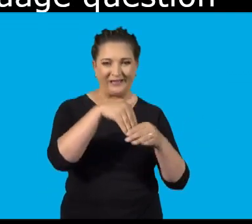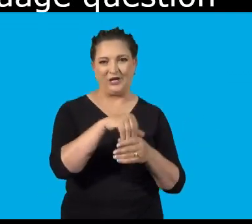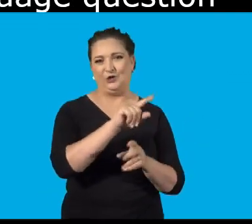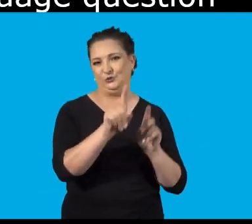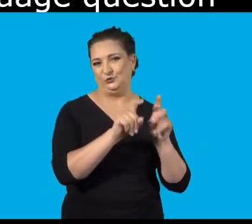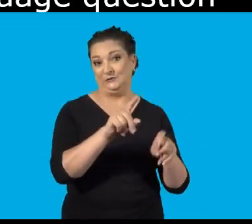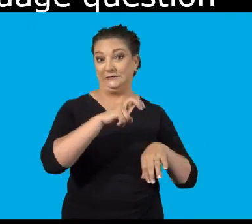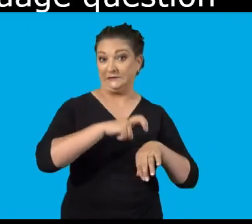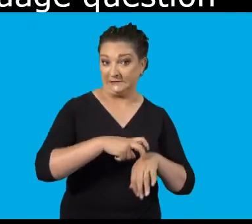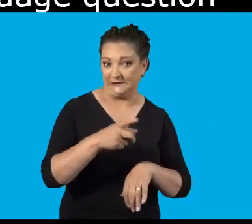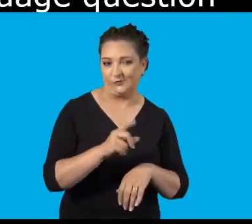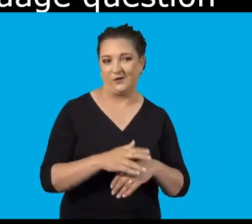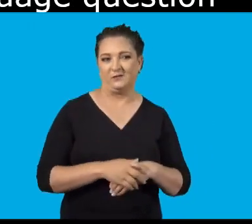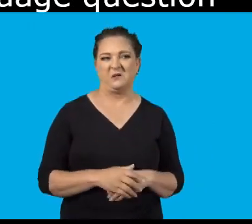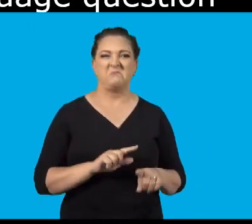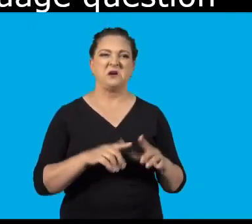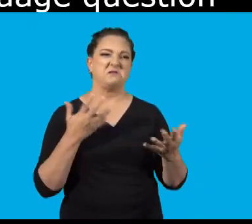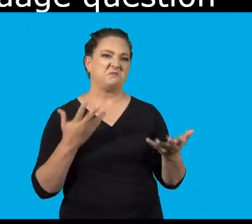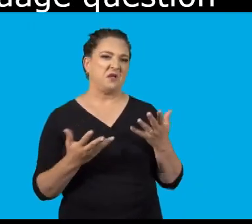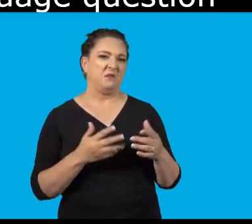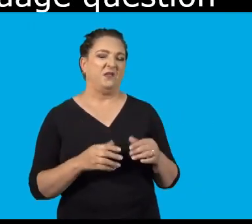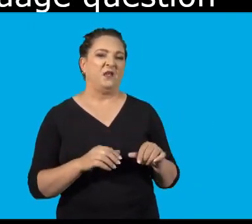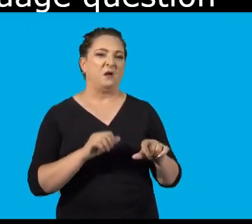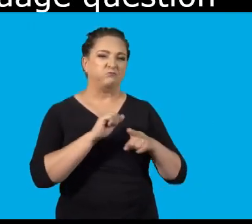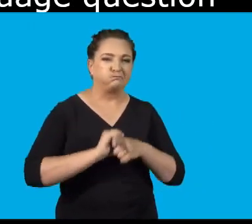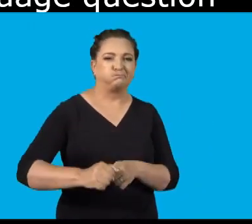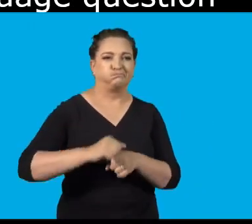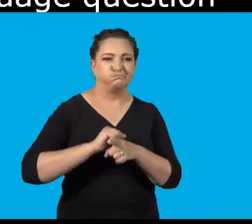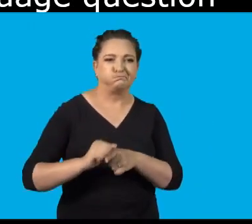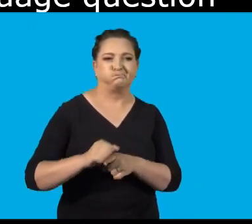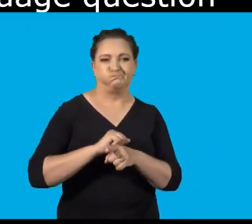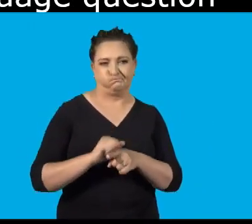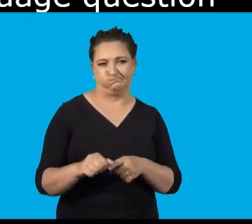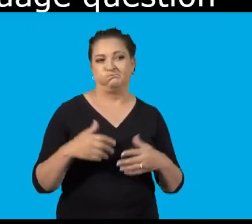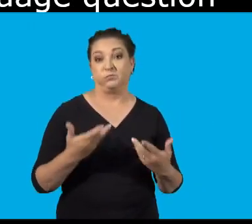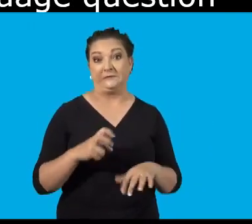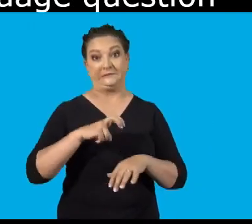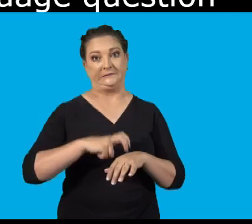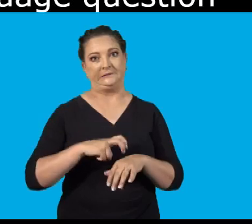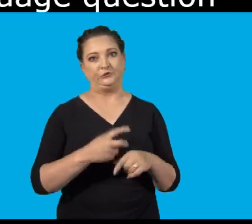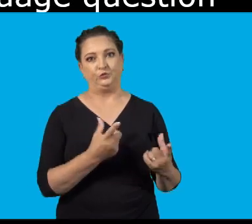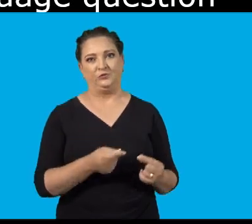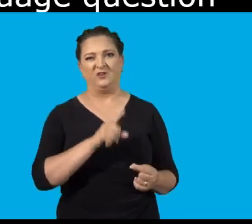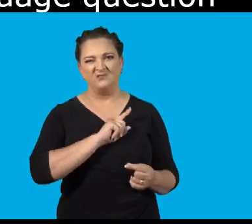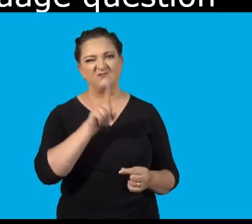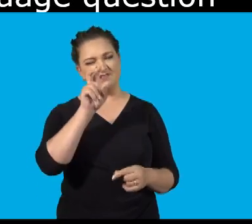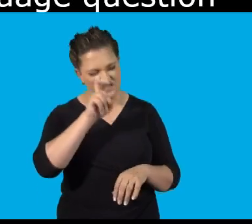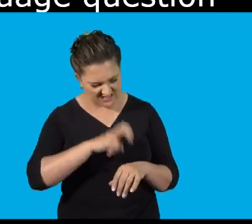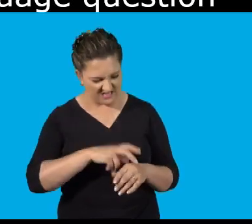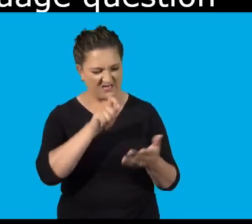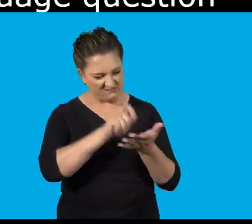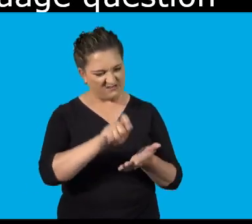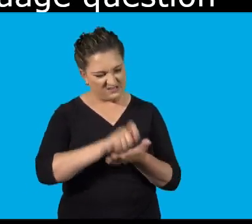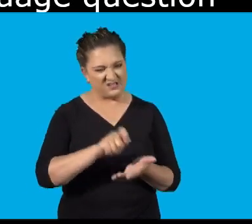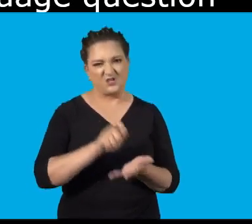question requires. Also, learners require continued practice. So you need to put pen to paper if you want to